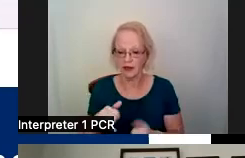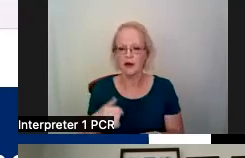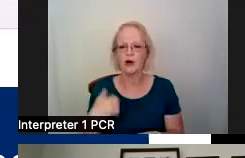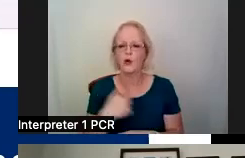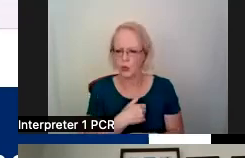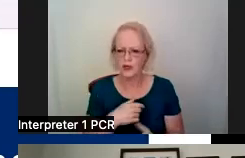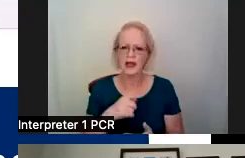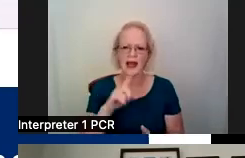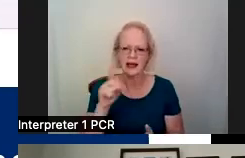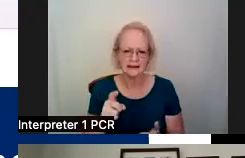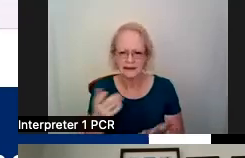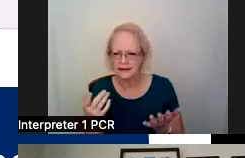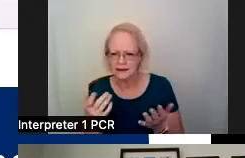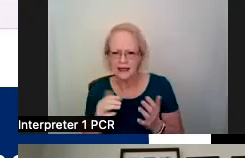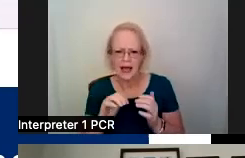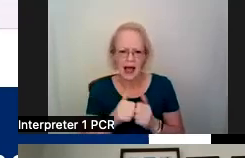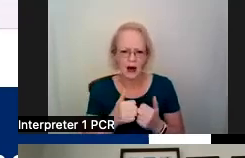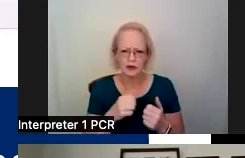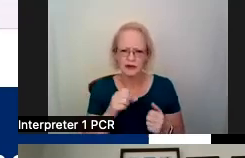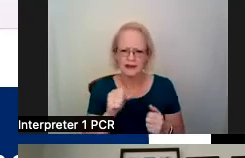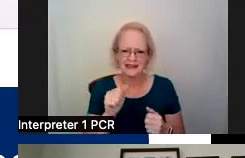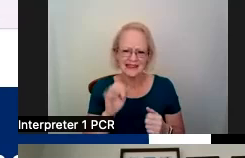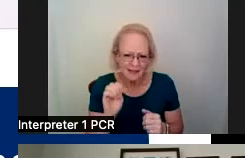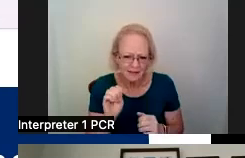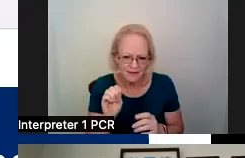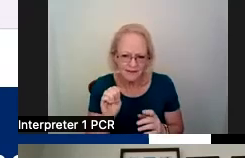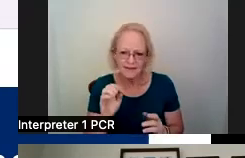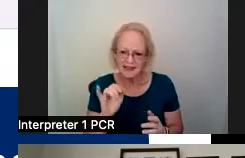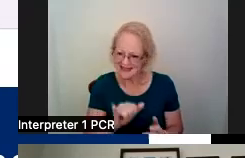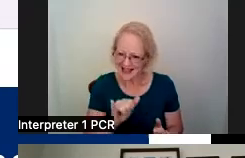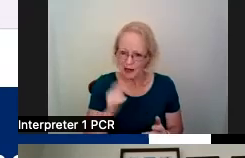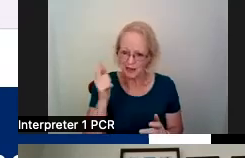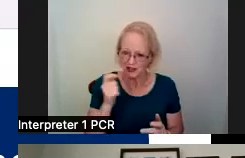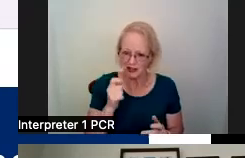is our pension within this environment? And we need some